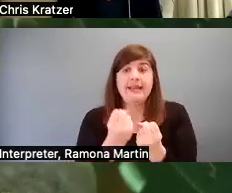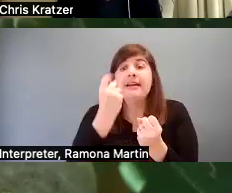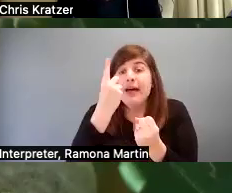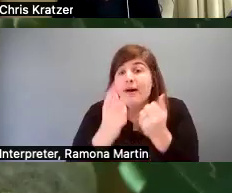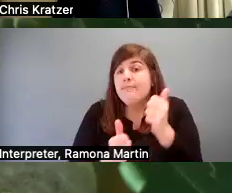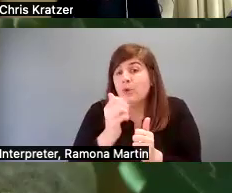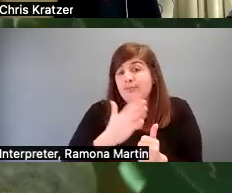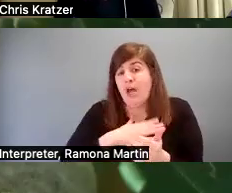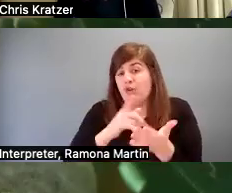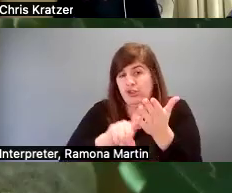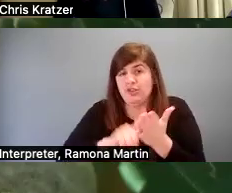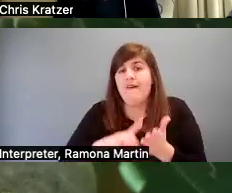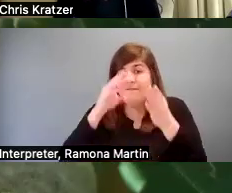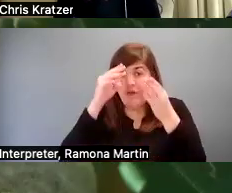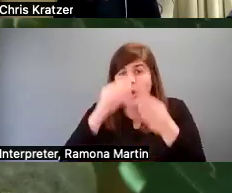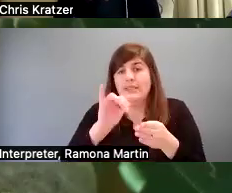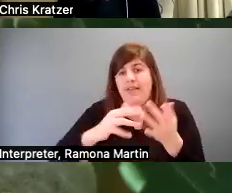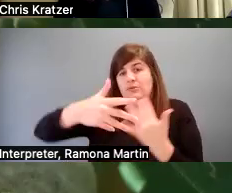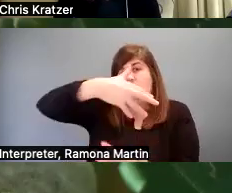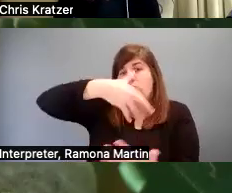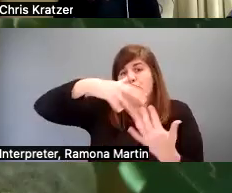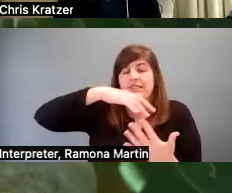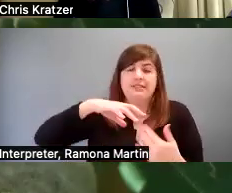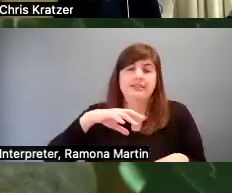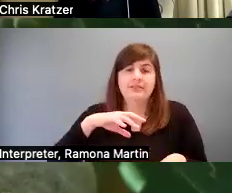has focused on the social species.